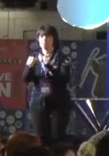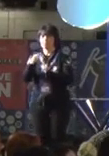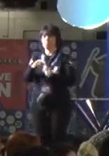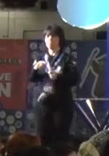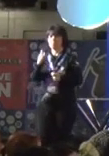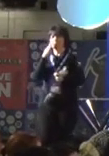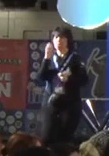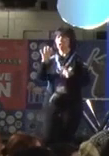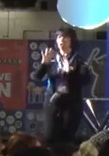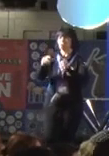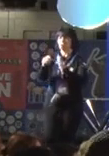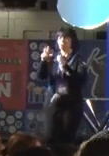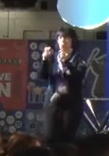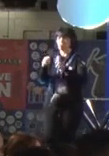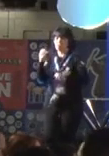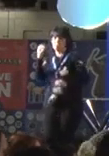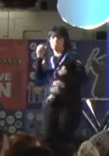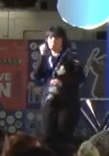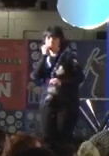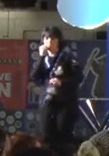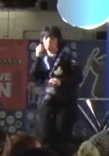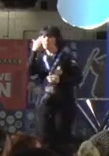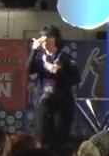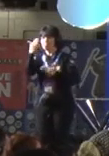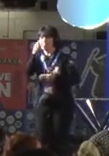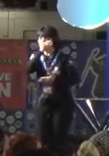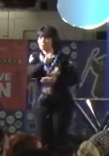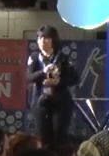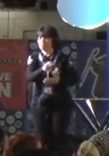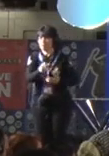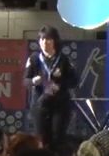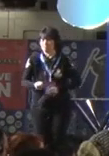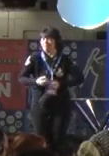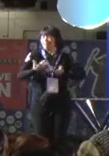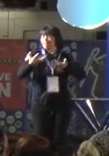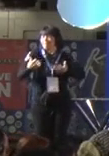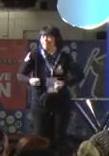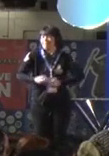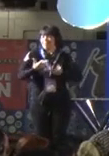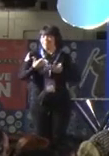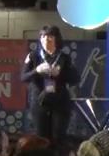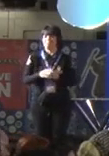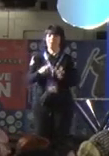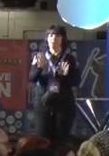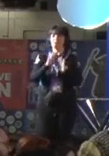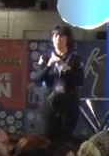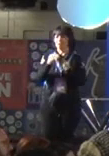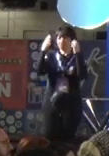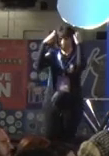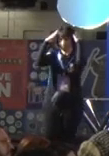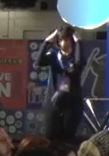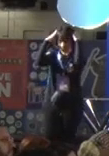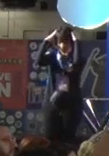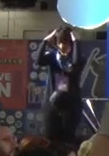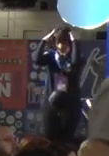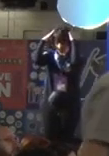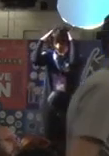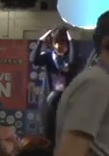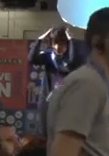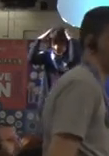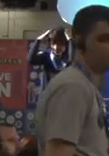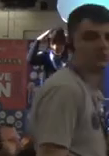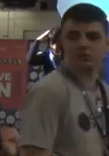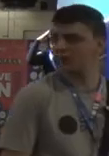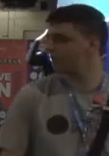you. Thank you for being such a big inspiration. Oh, thank you. Hello, Lucy. I'm Hi. Sam. Nice to meet you. My